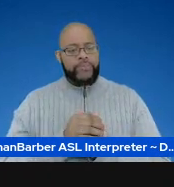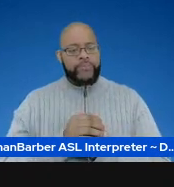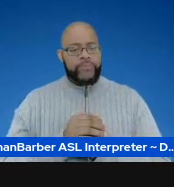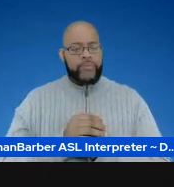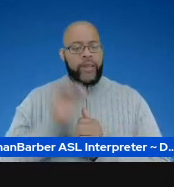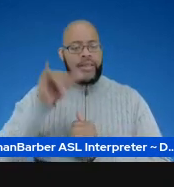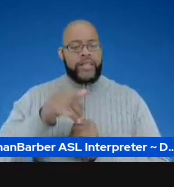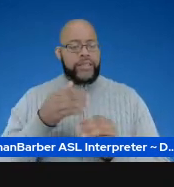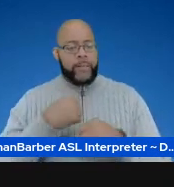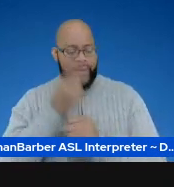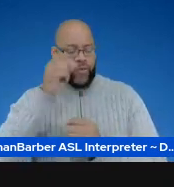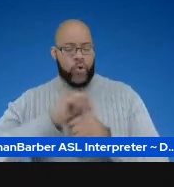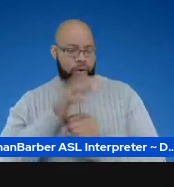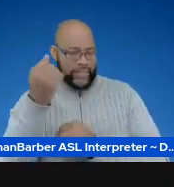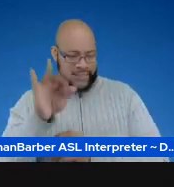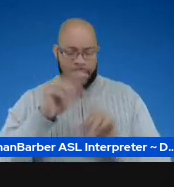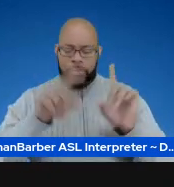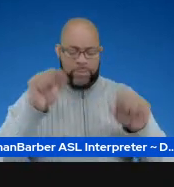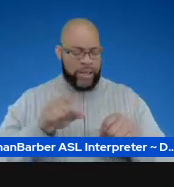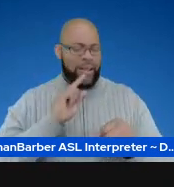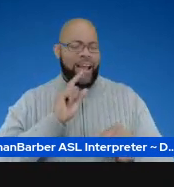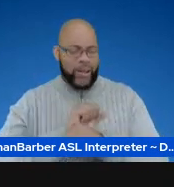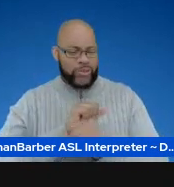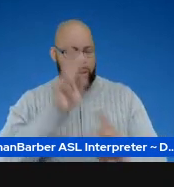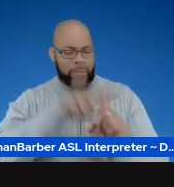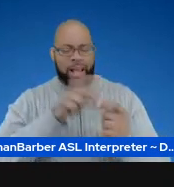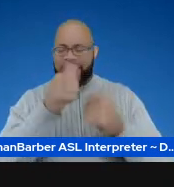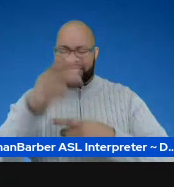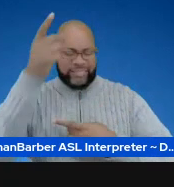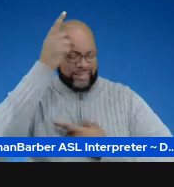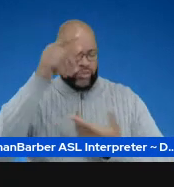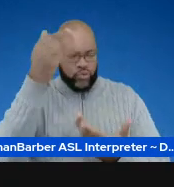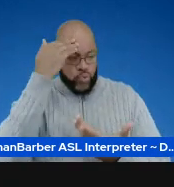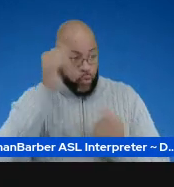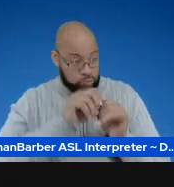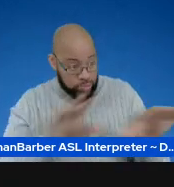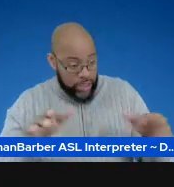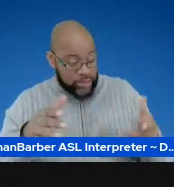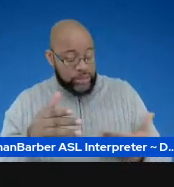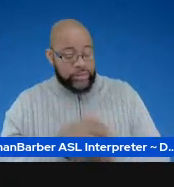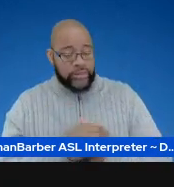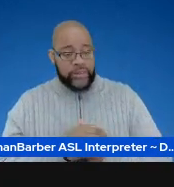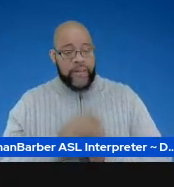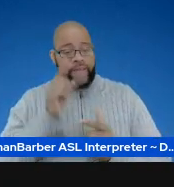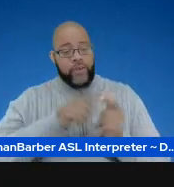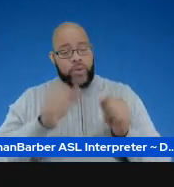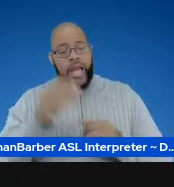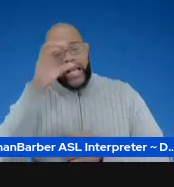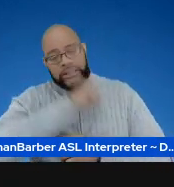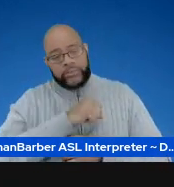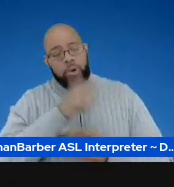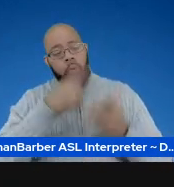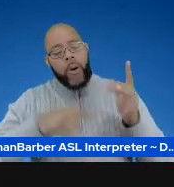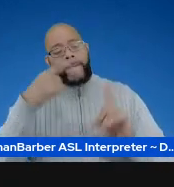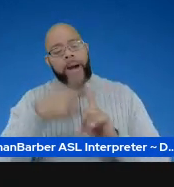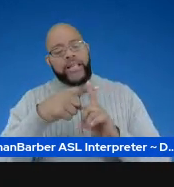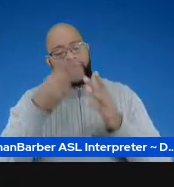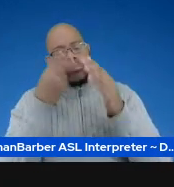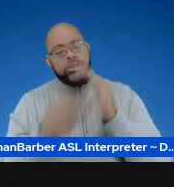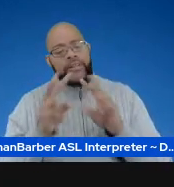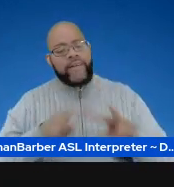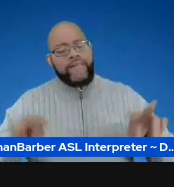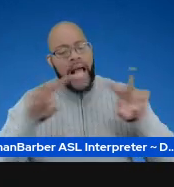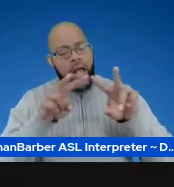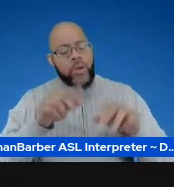this is made for COVID-19, but you can actually apply it for any disease where you know the prevalence. Then you can estimate what the positive predictive value would